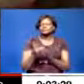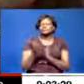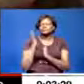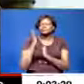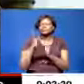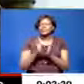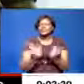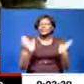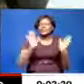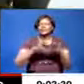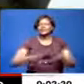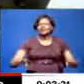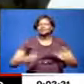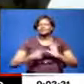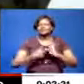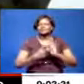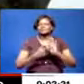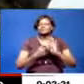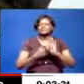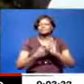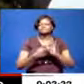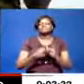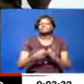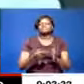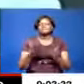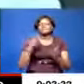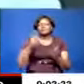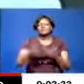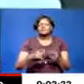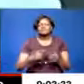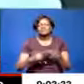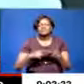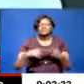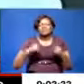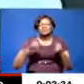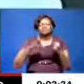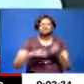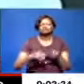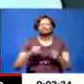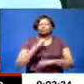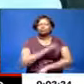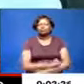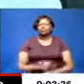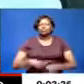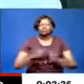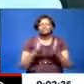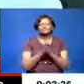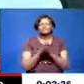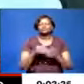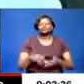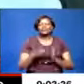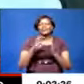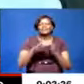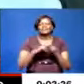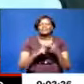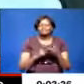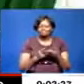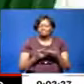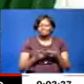lands such as green spaces, health facilities, schools, roads, and road reserves. But you have gone a step